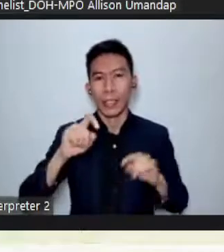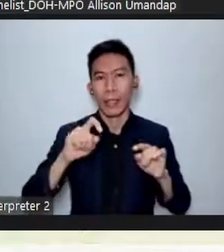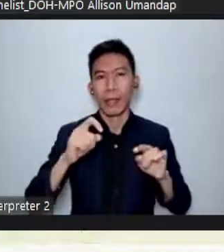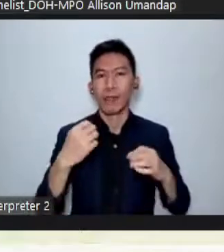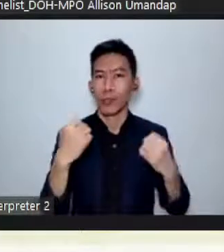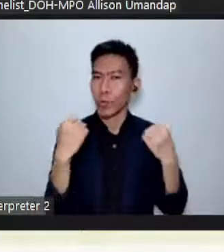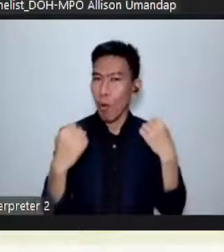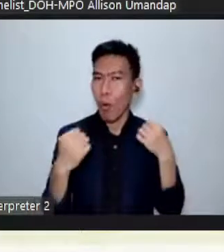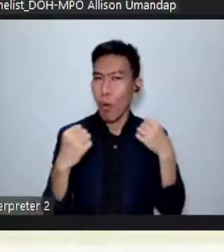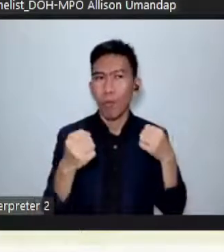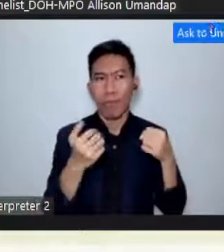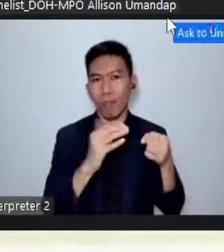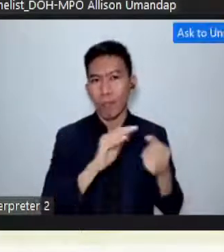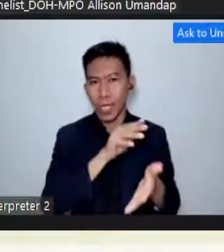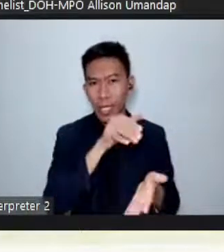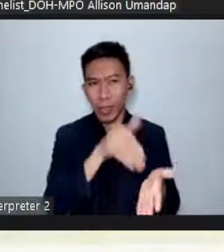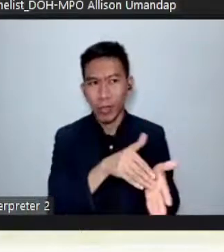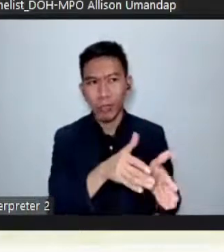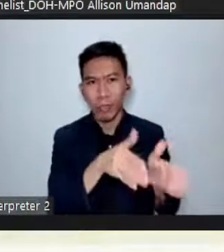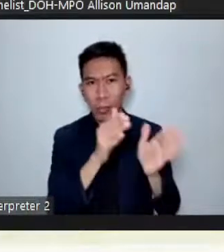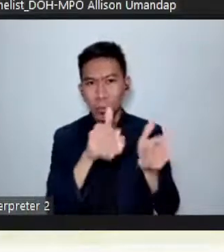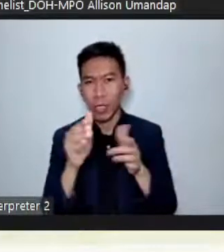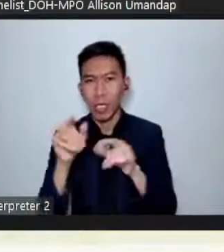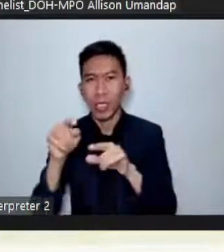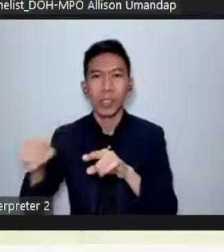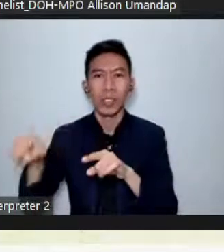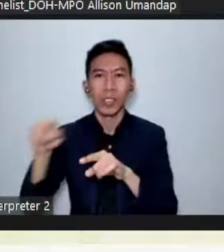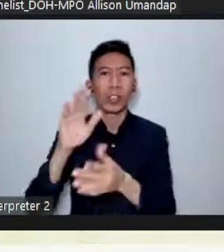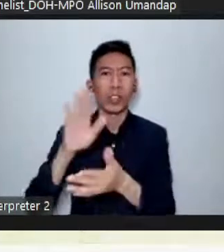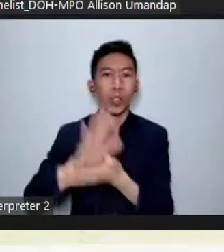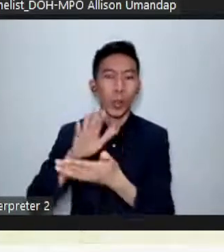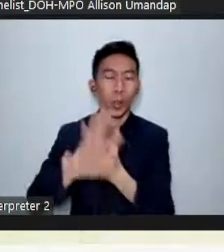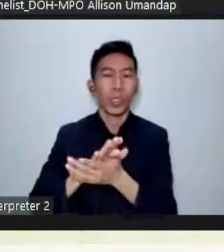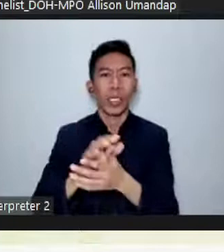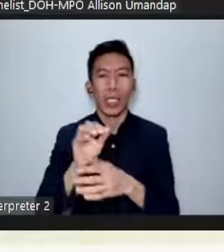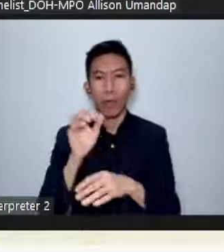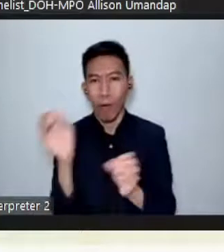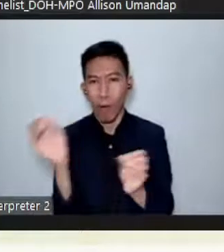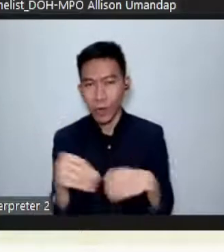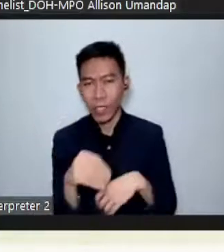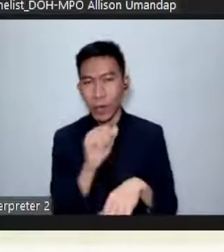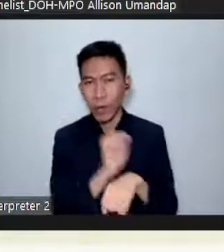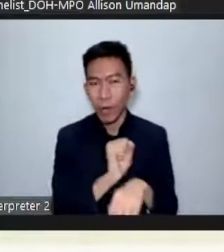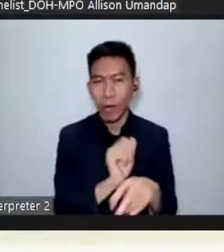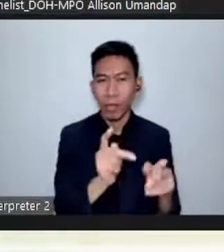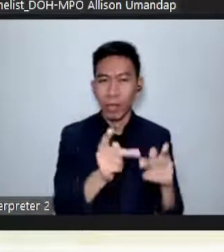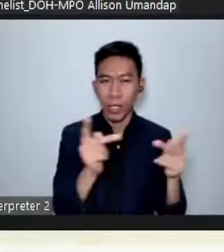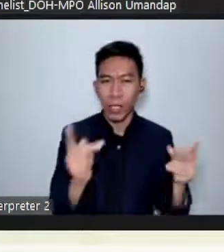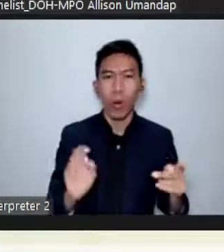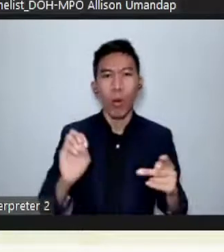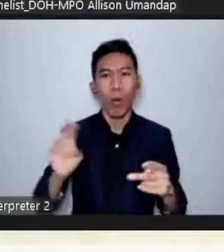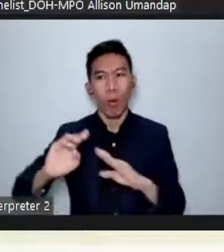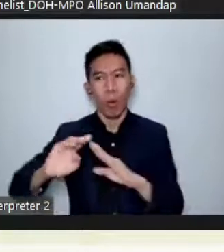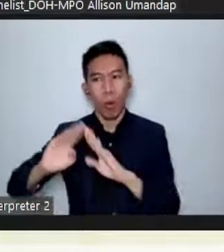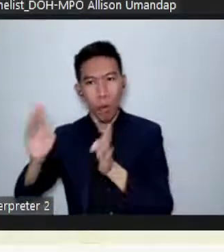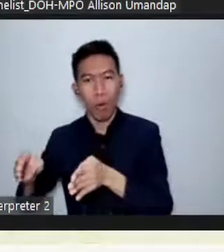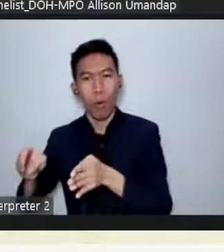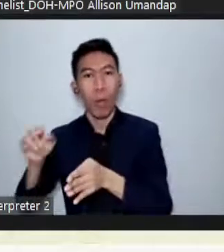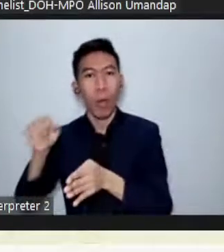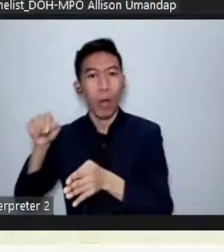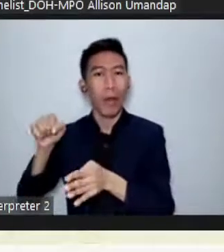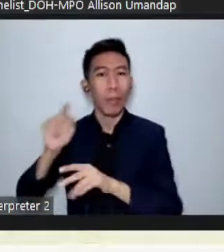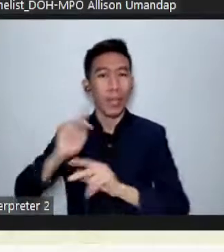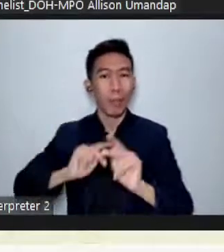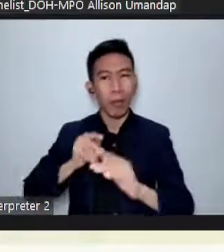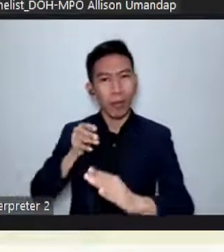in schools, in workplaces, and in homes where people stay for longer periods of time in order